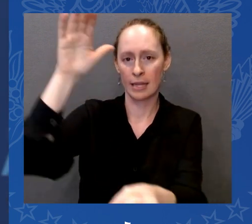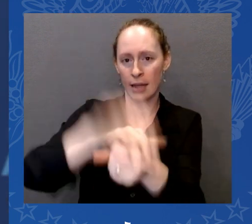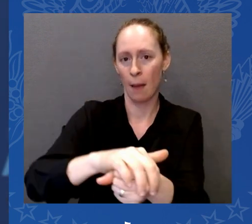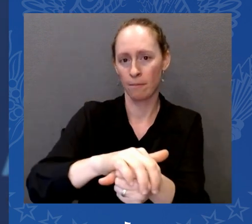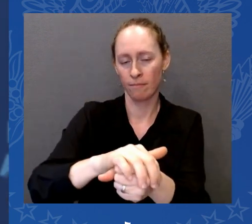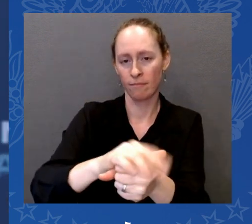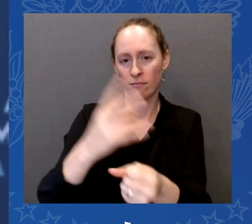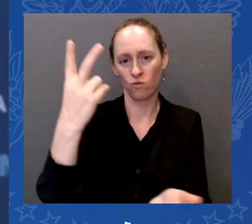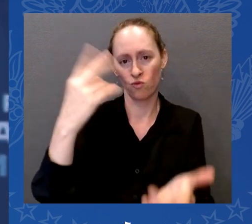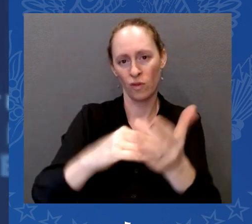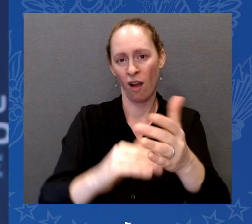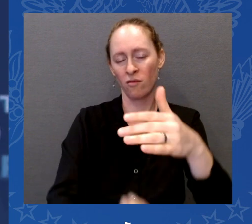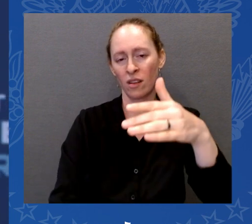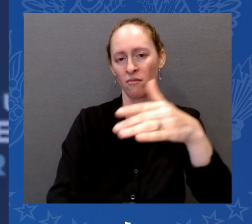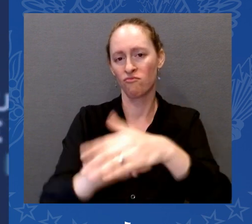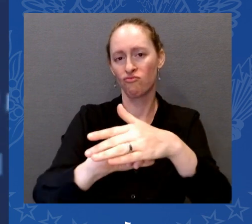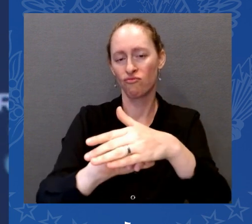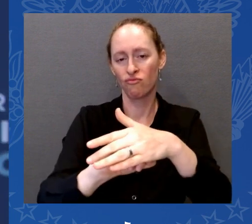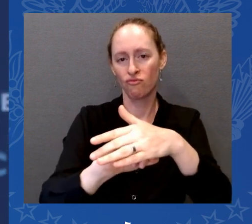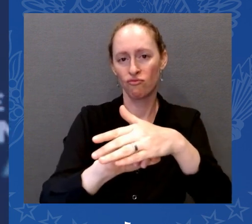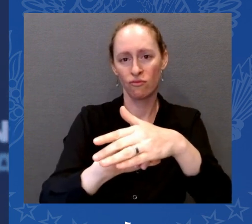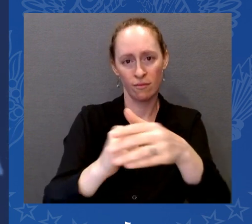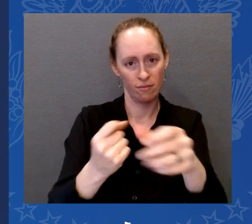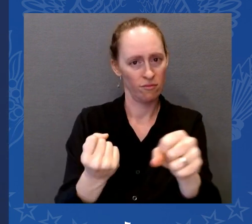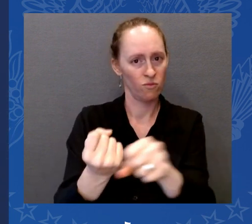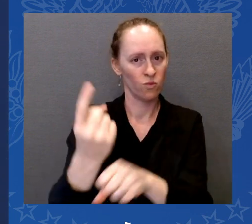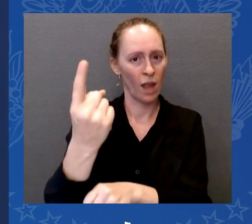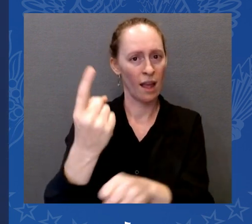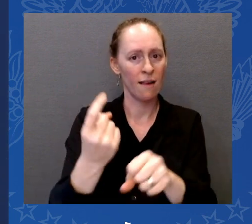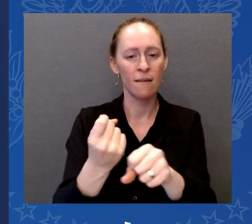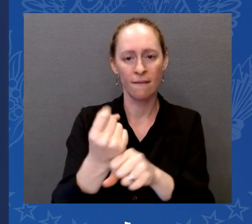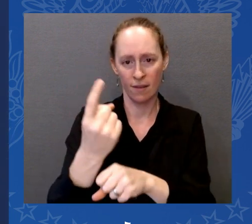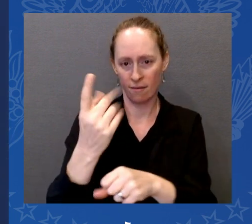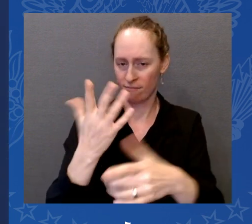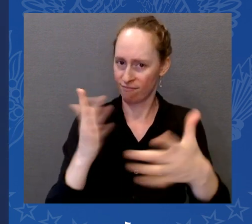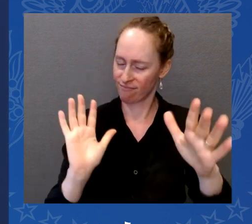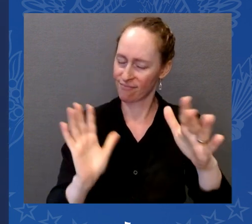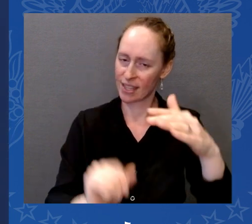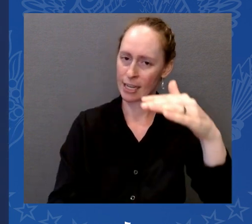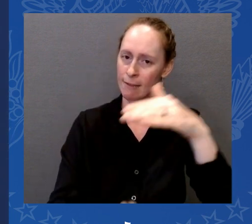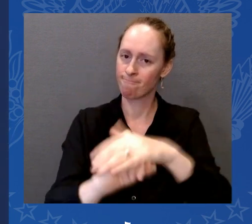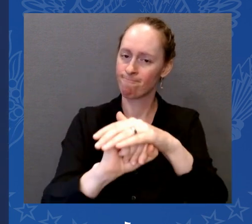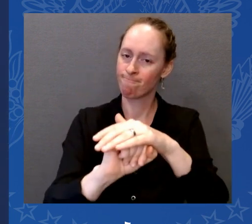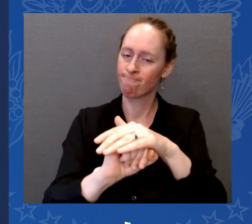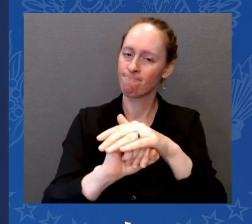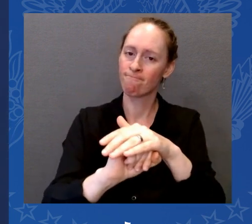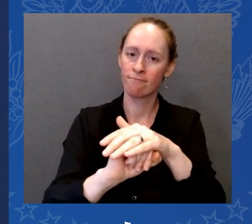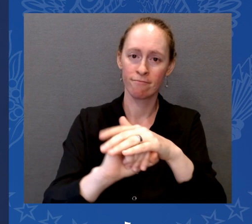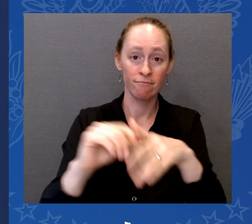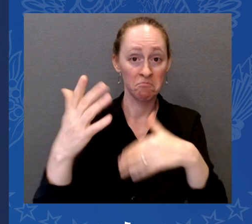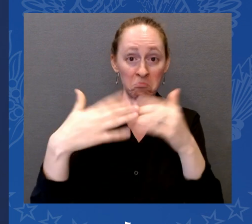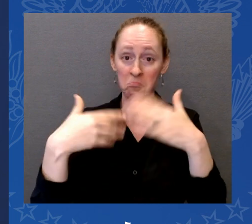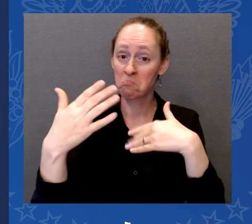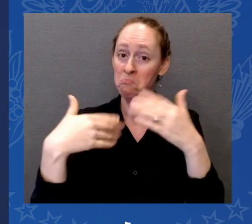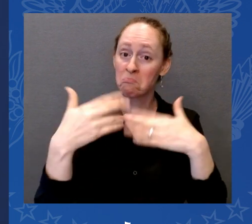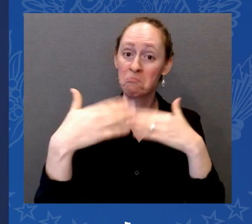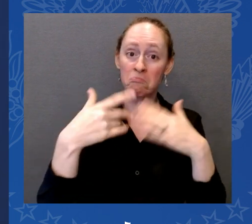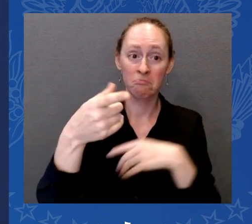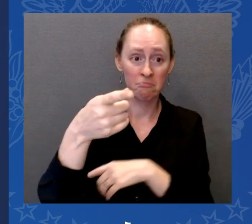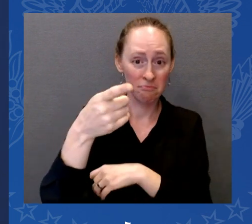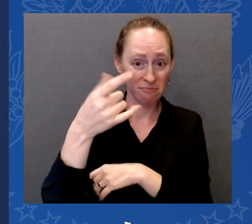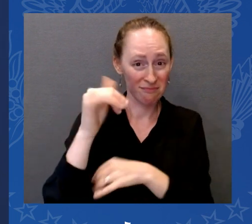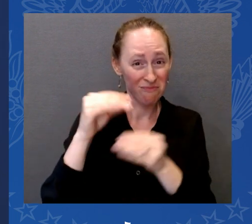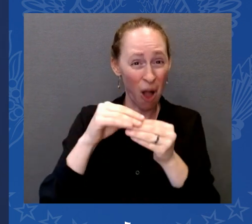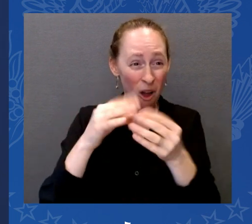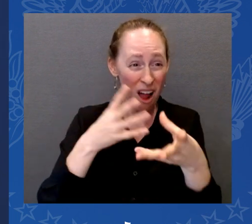than $2,000 a year for the prescriptions, no matter how much they cost. Even if their drug costs are